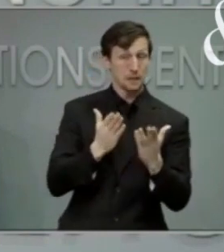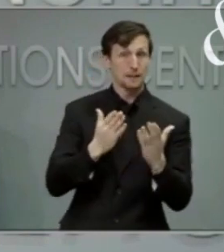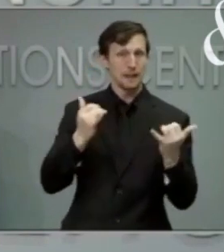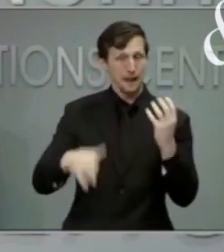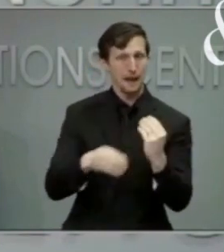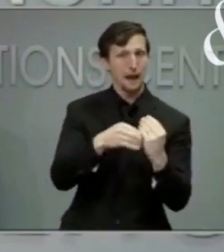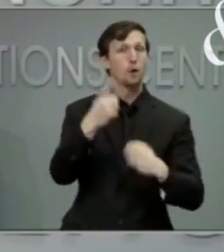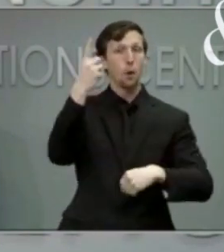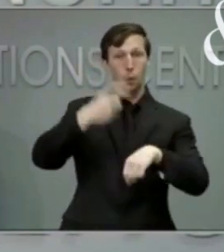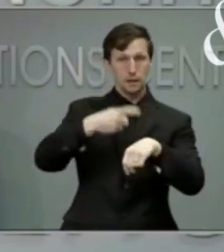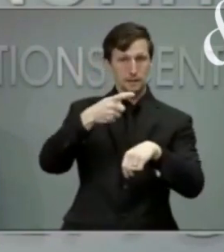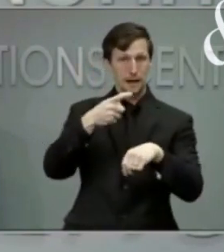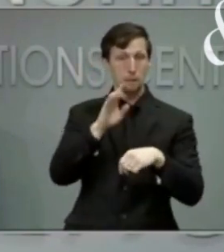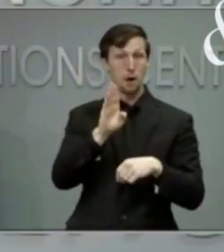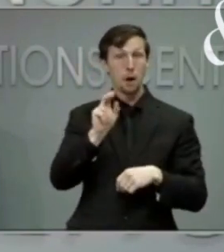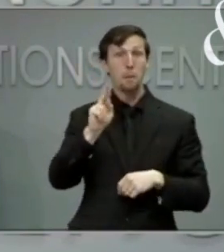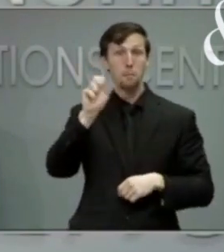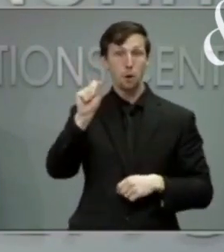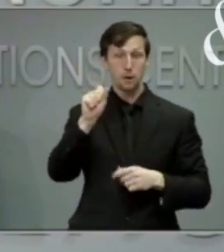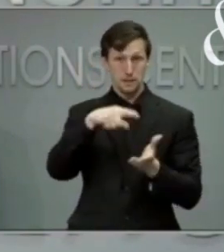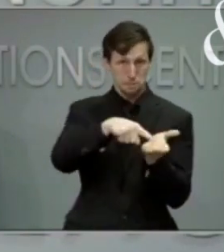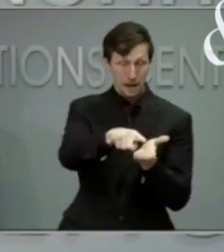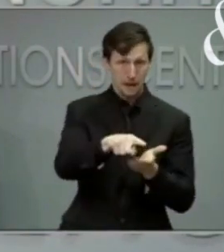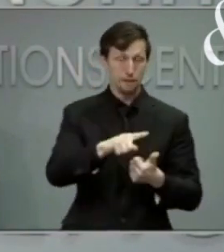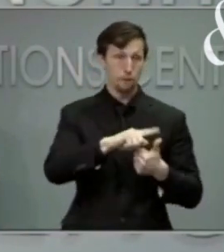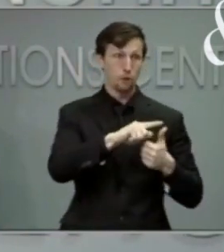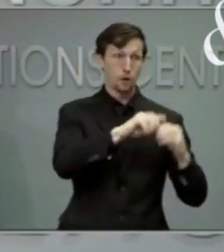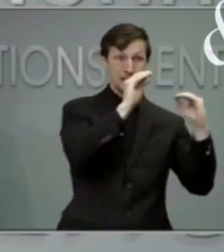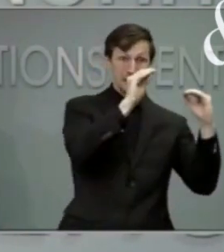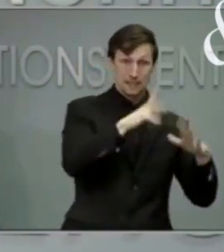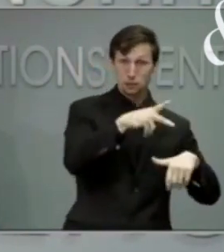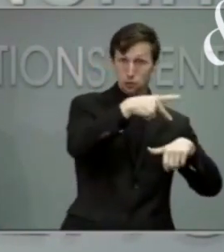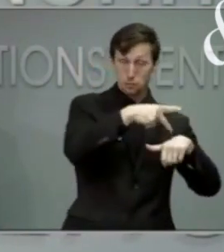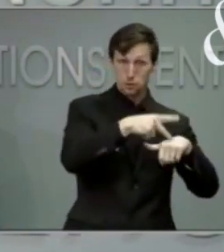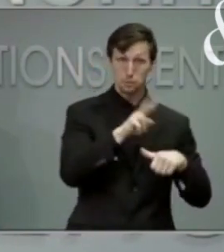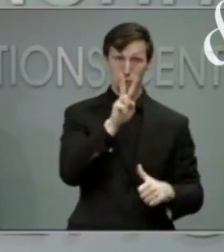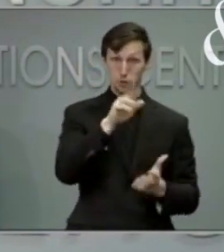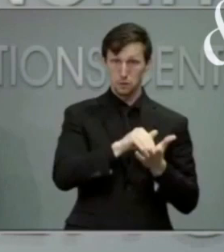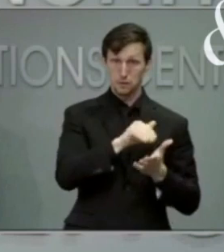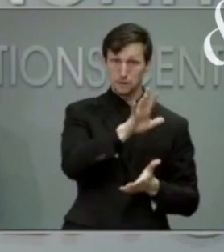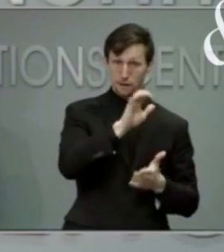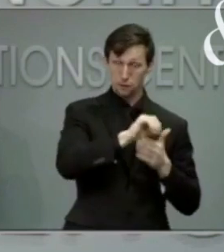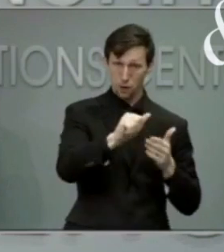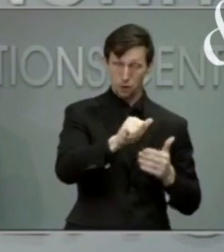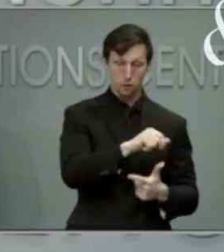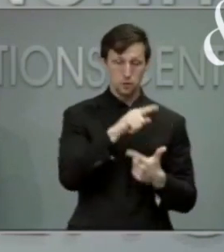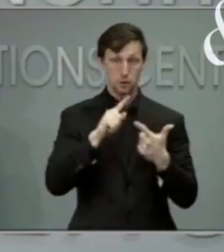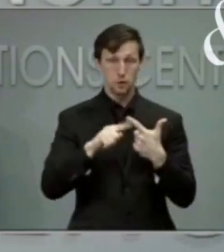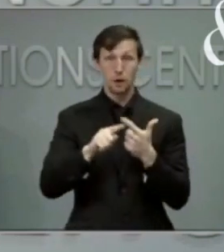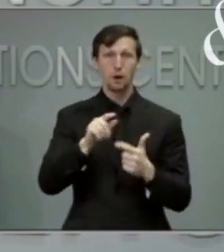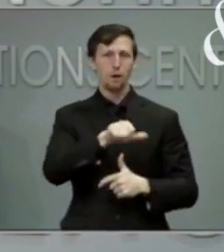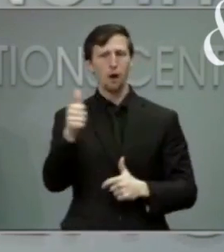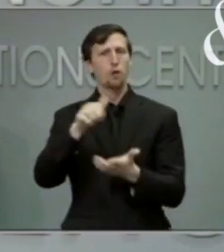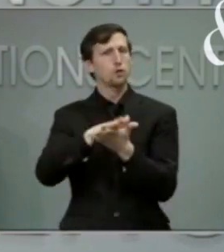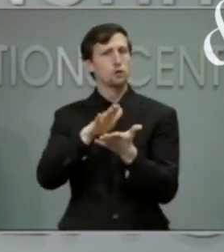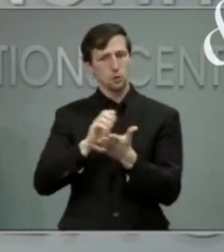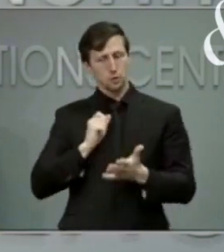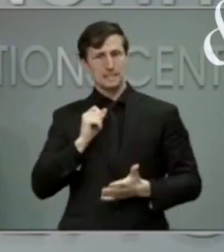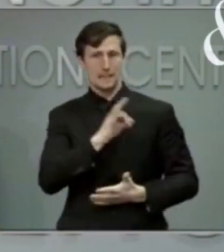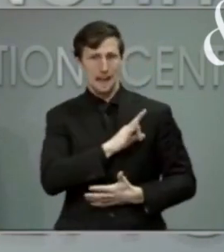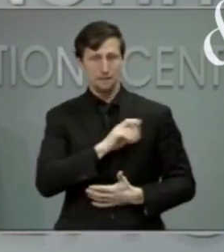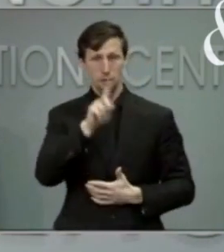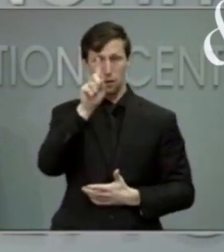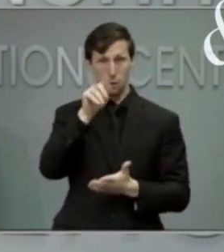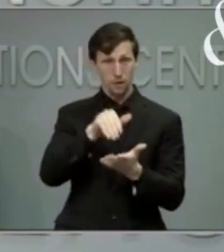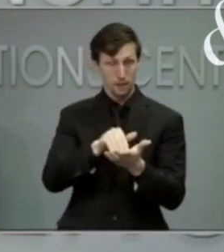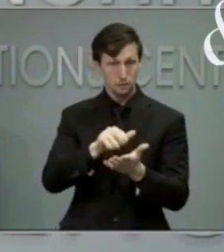one-time bonuses of $2,500 for teachers and principals, $1,500 for school personnel in